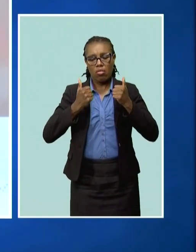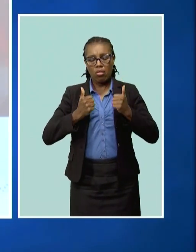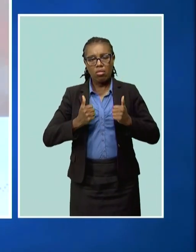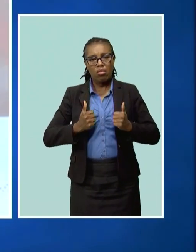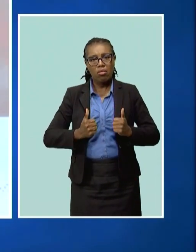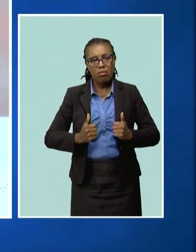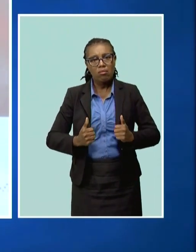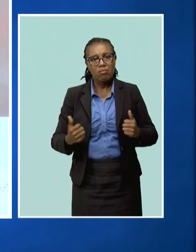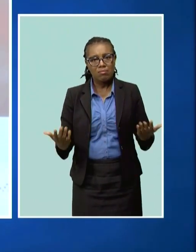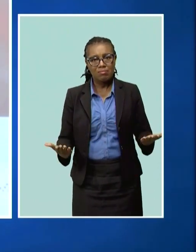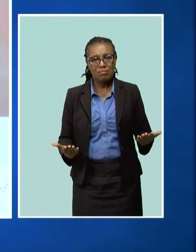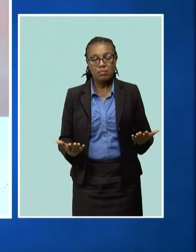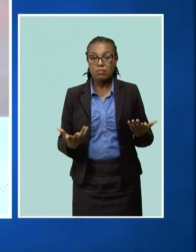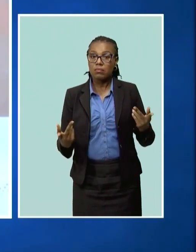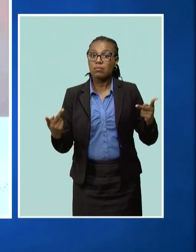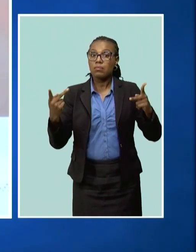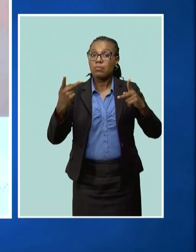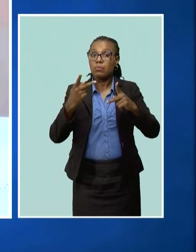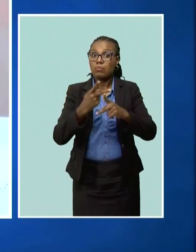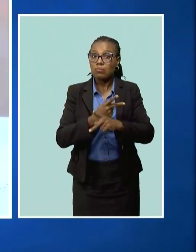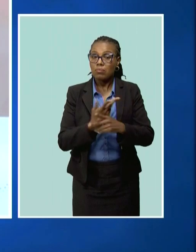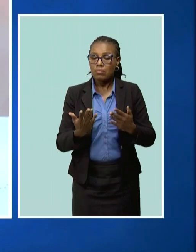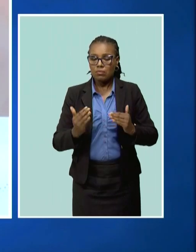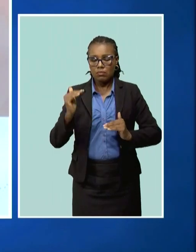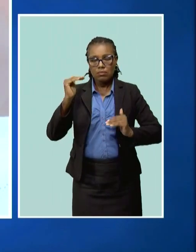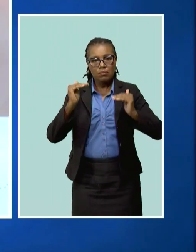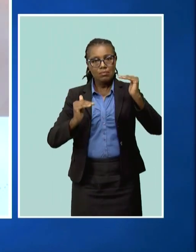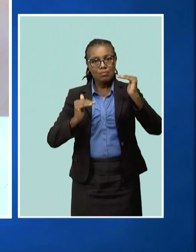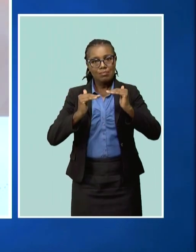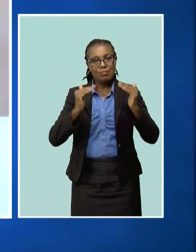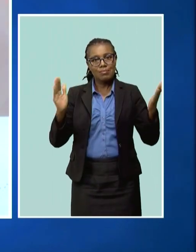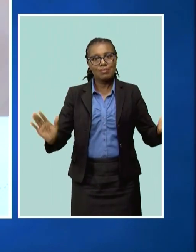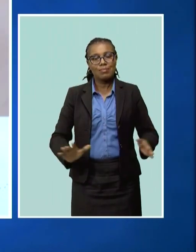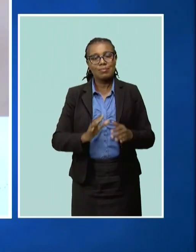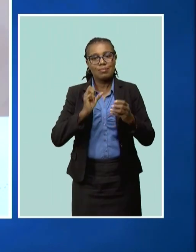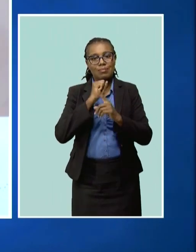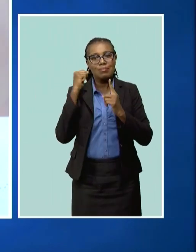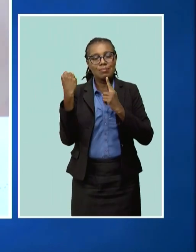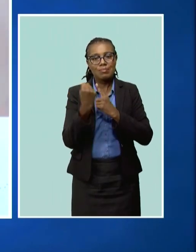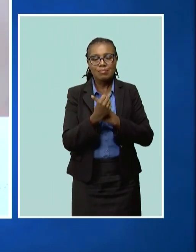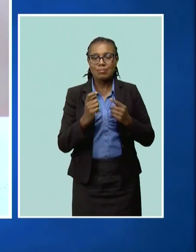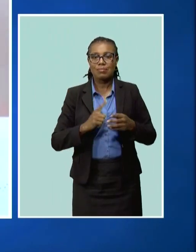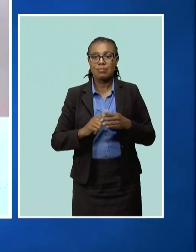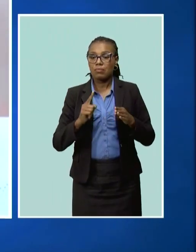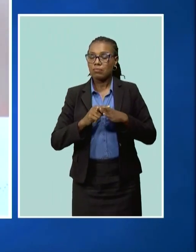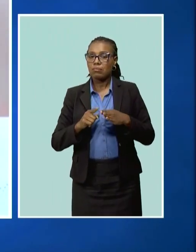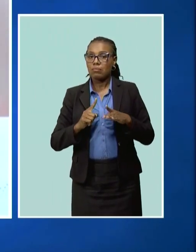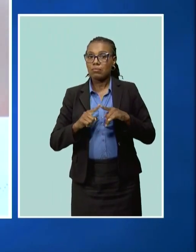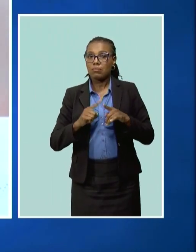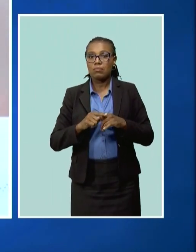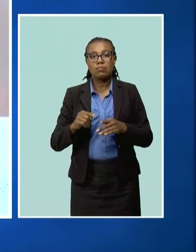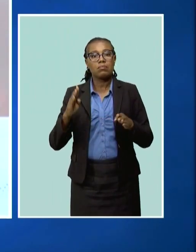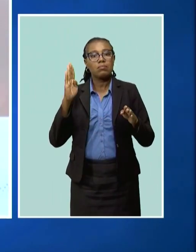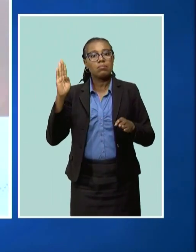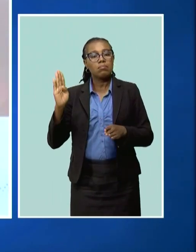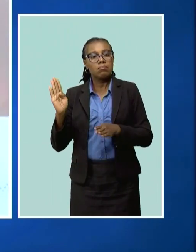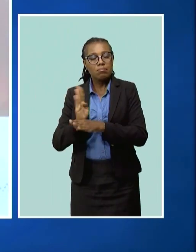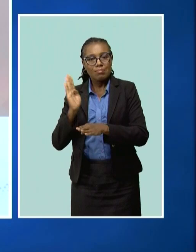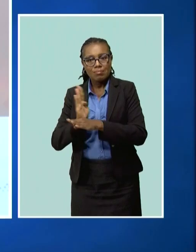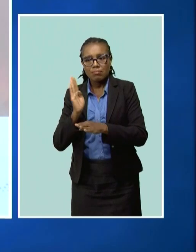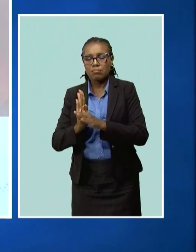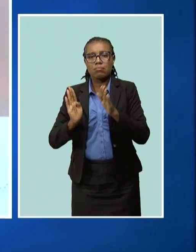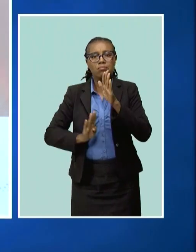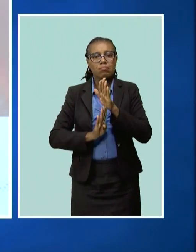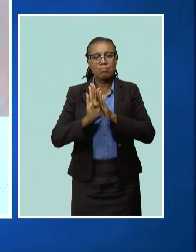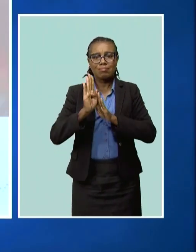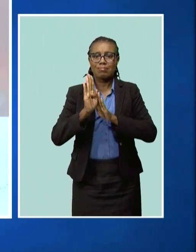It also worsens inequalities in societies and undermines business productivity. There should be